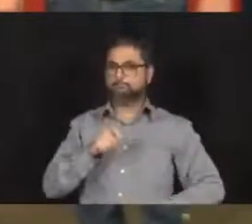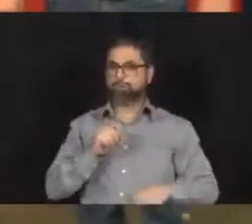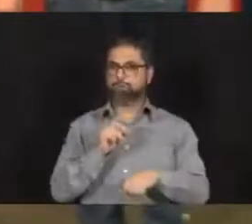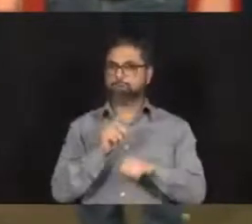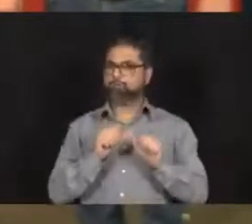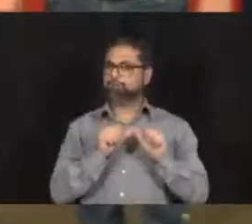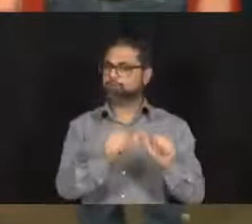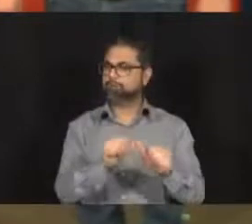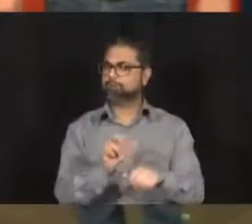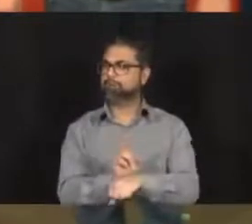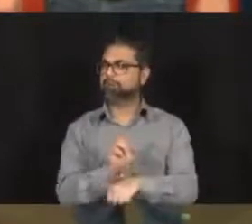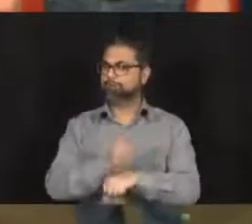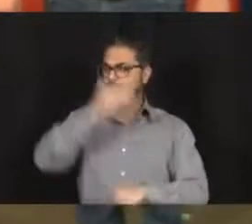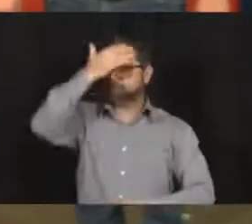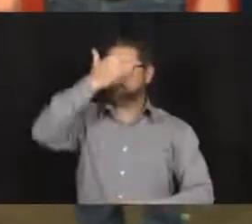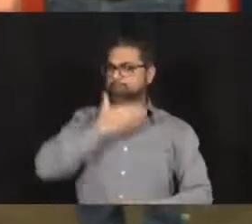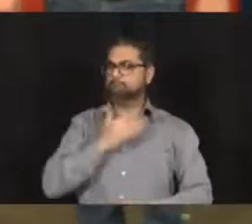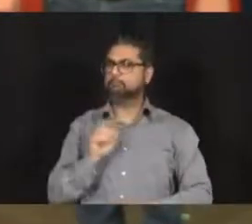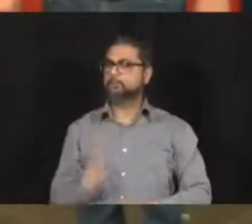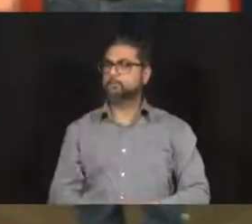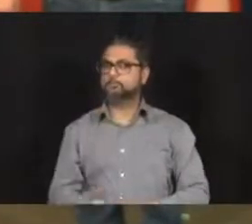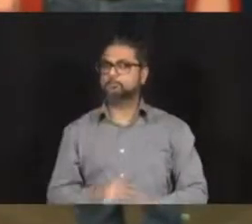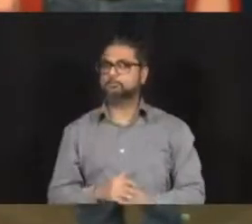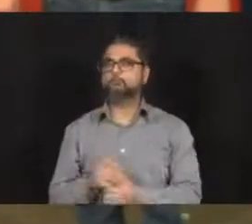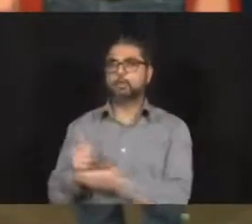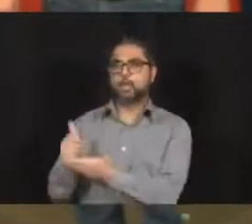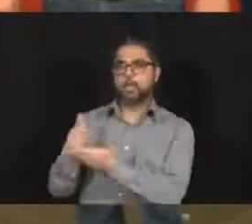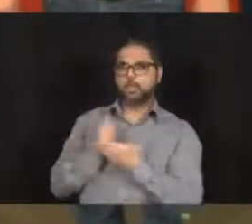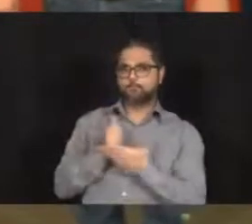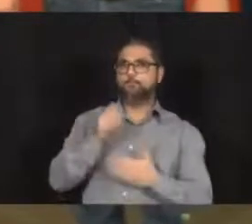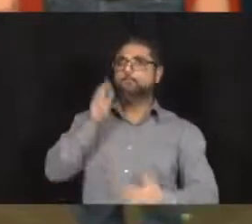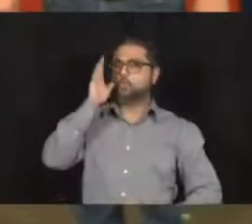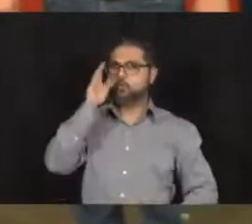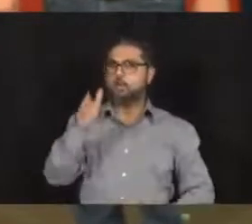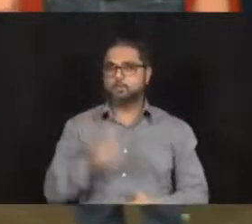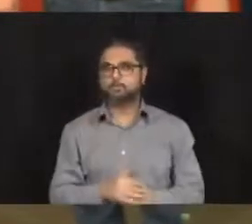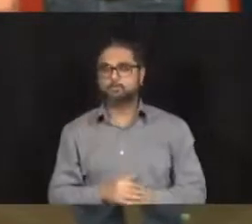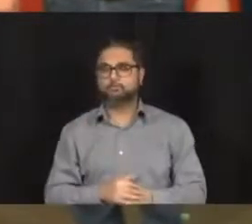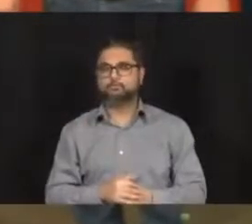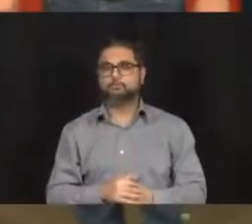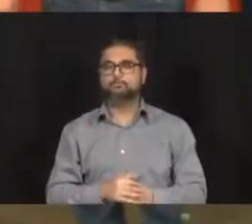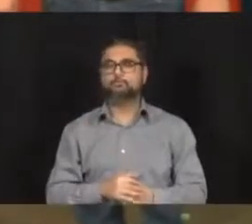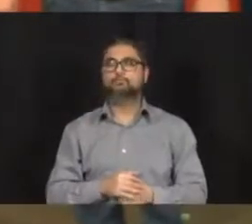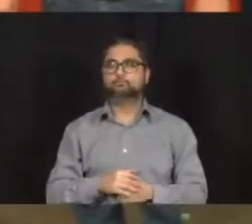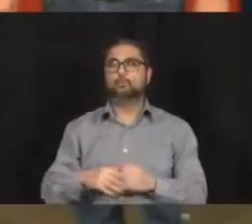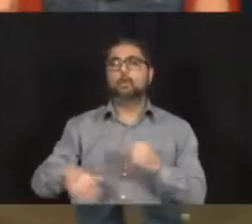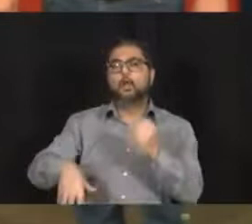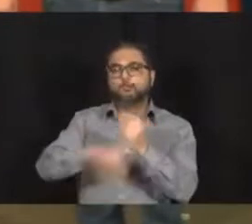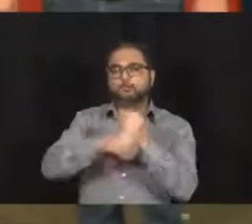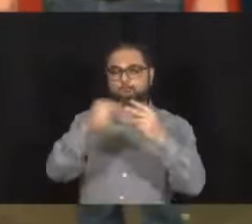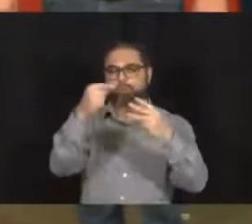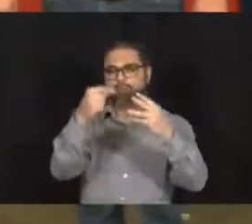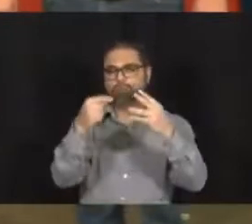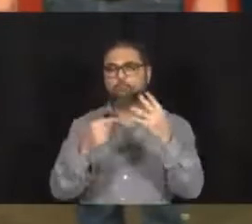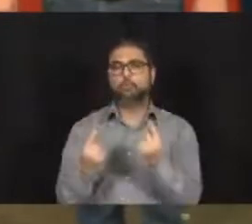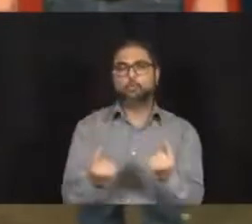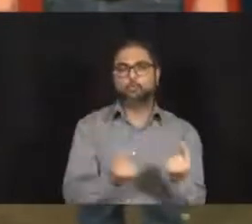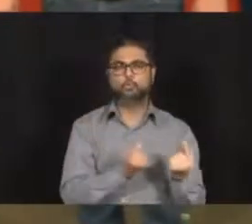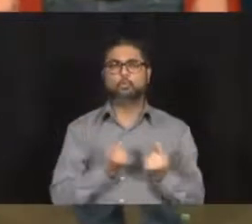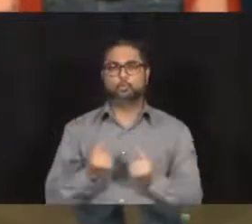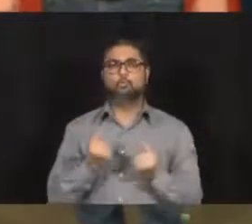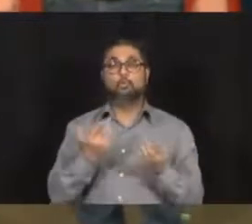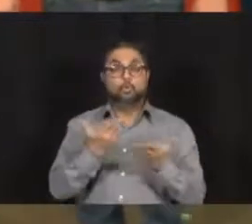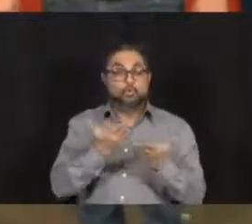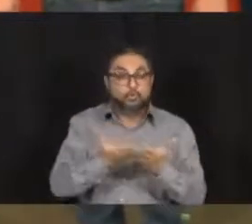I think that will be helpful. There's more, of course, that we need to do, and they need more resources as well in terms of